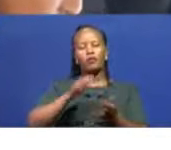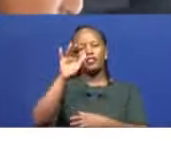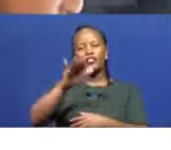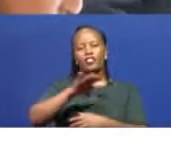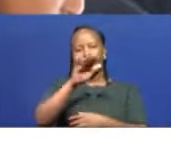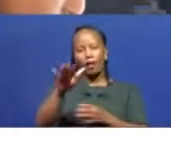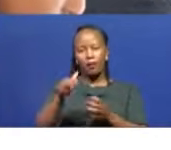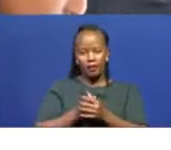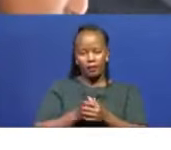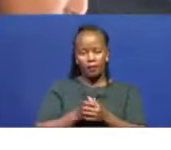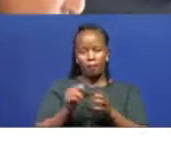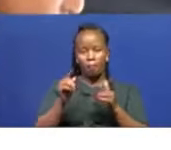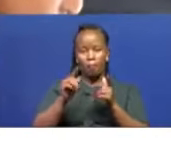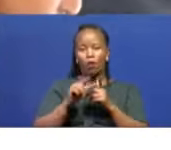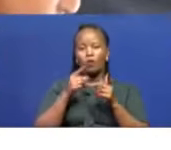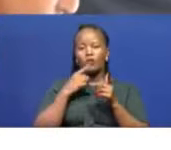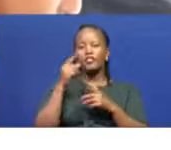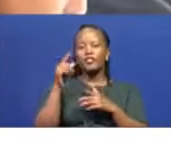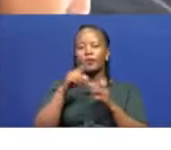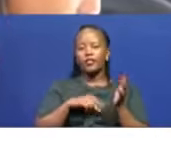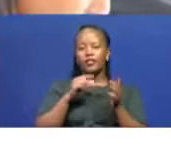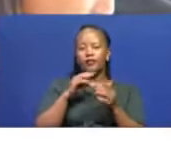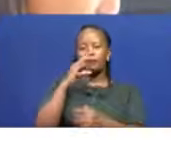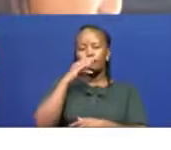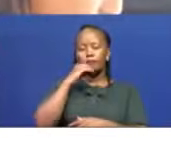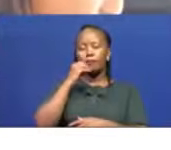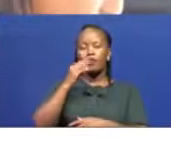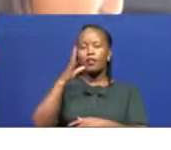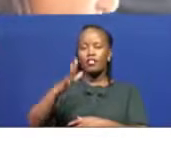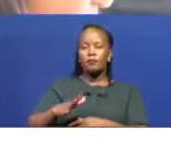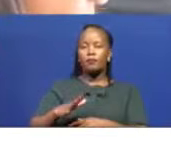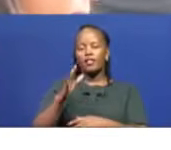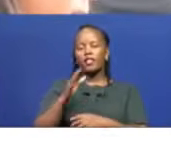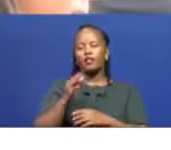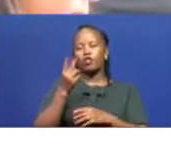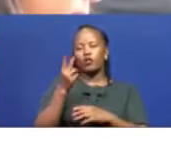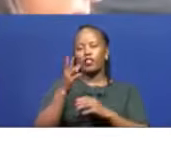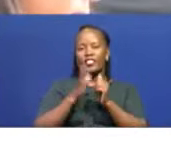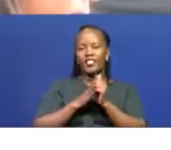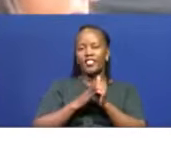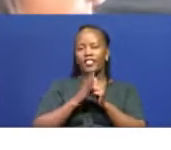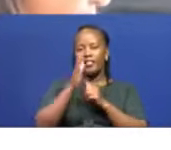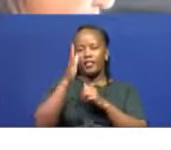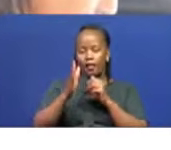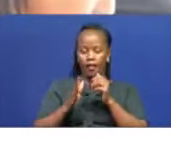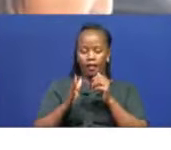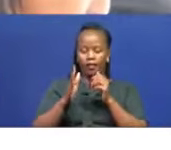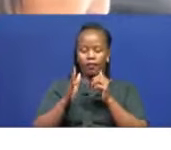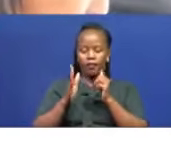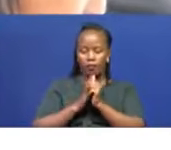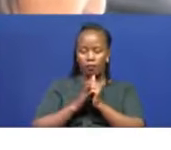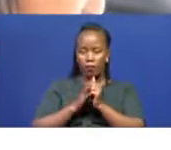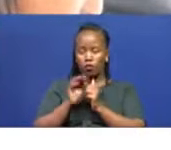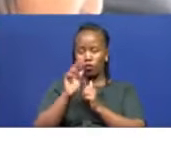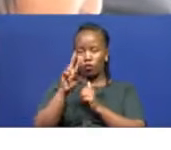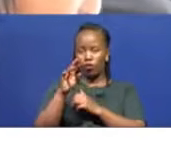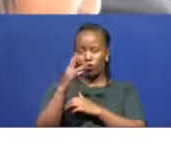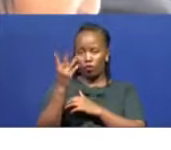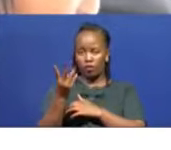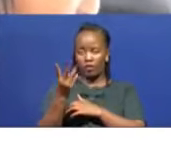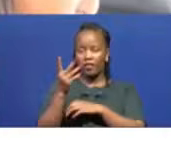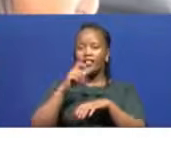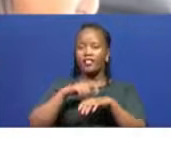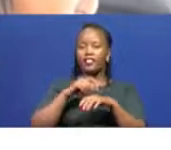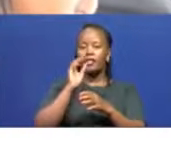further argued that Speaker Moses Masika Wetangula on 29 September 2024, while attending a church function